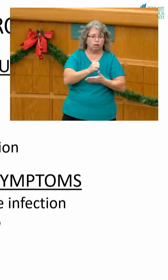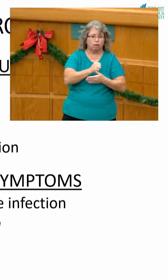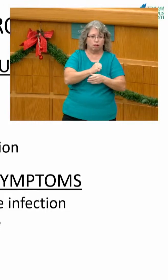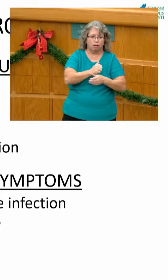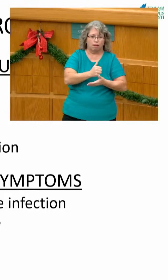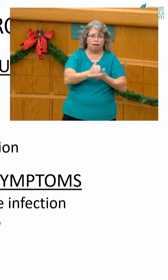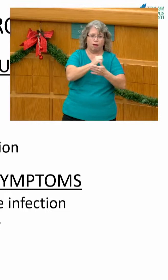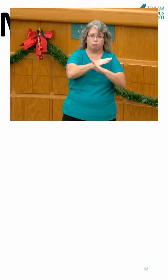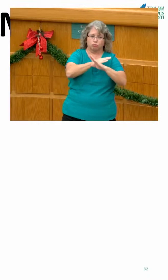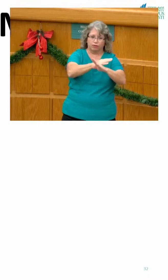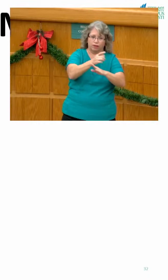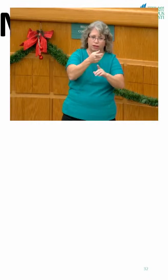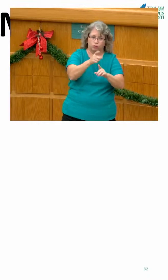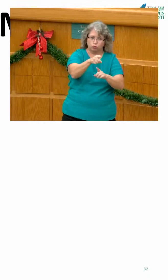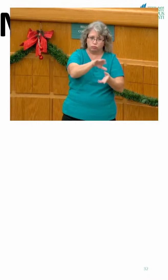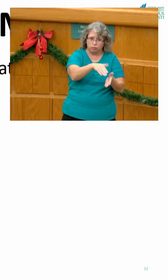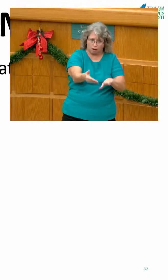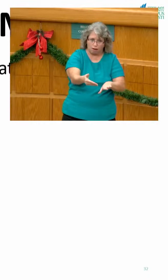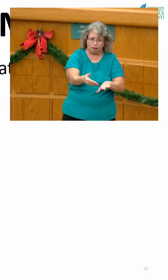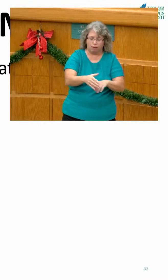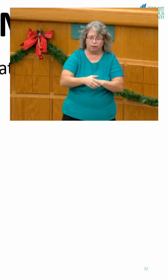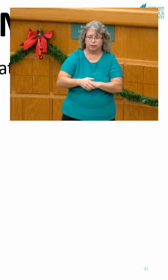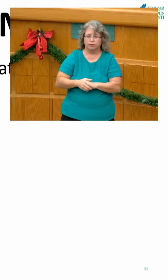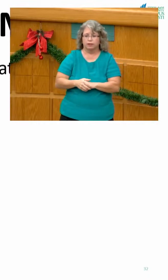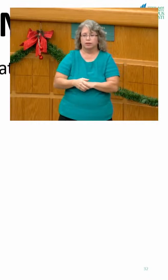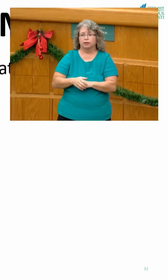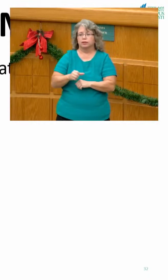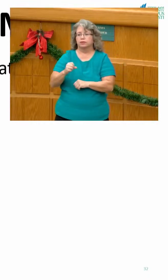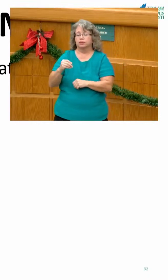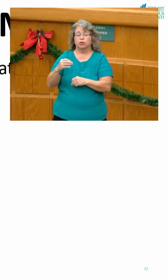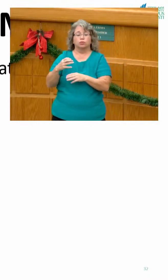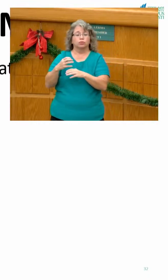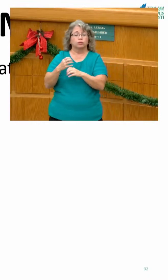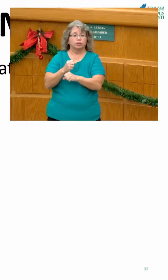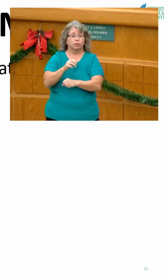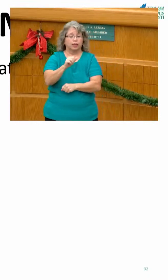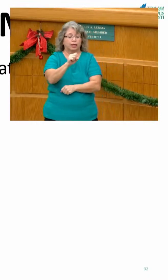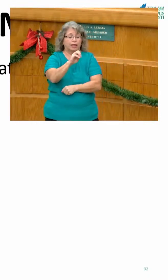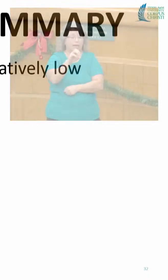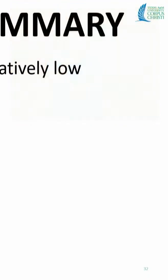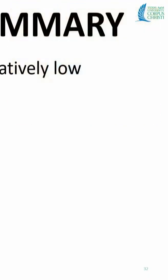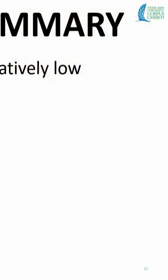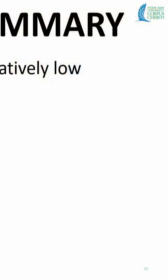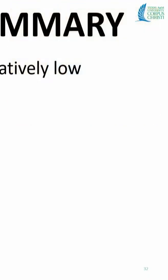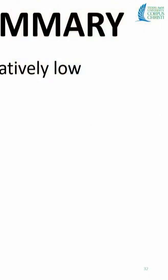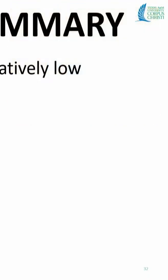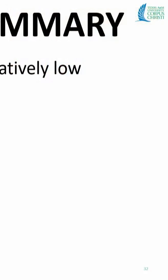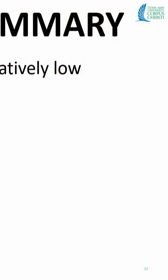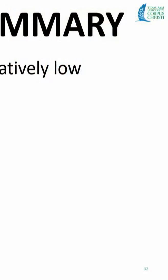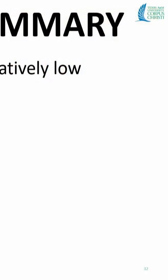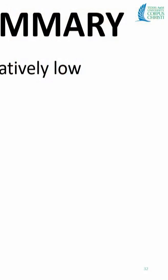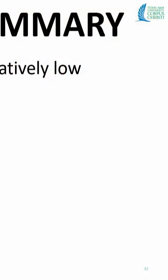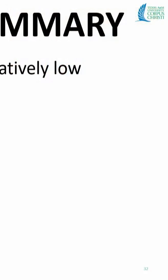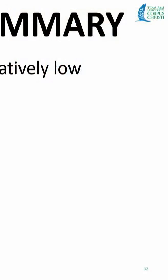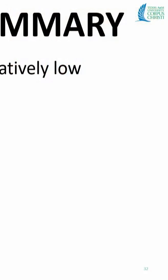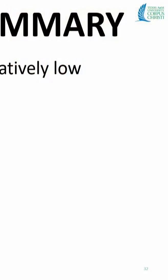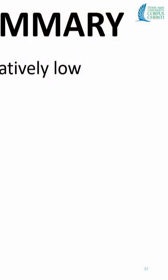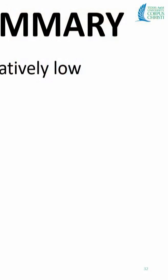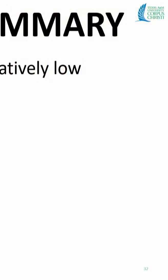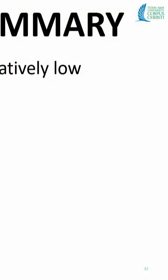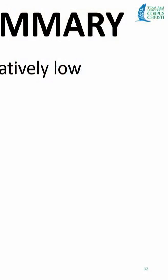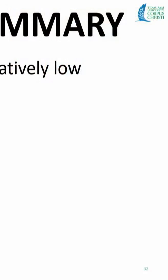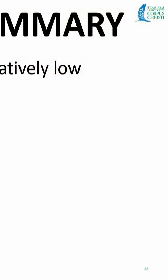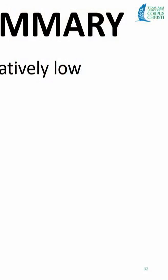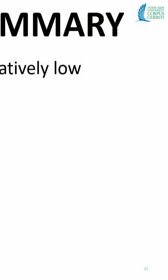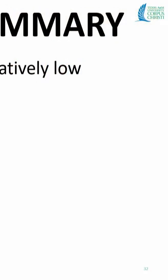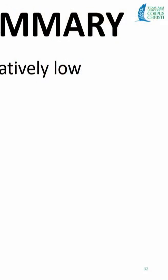1, cases, hospitalizations, and fatalities right now are really low, but we're really expecting the cases to start ramping